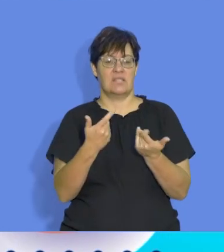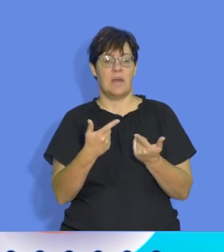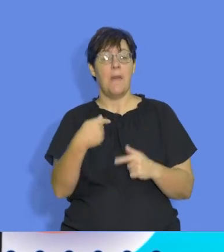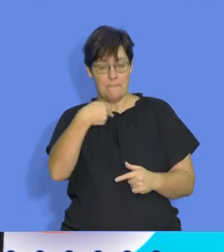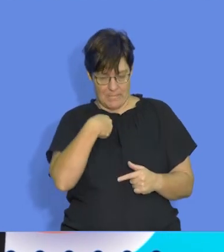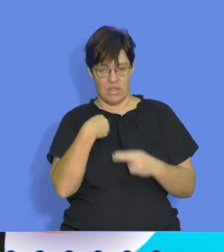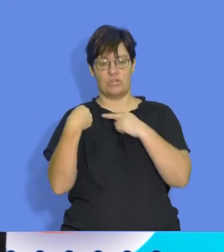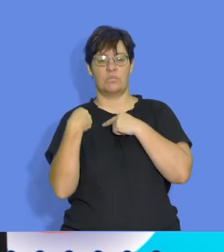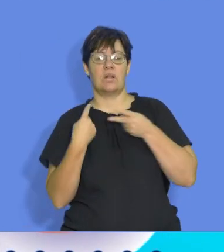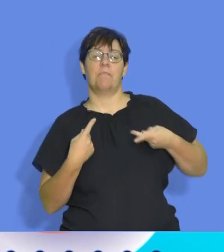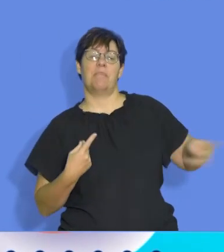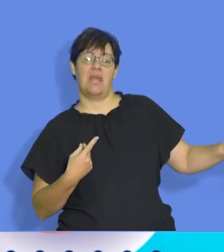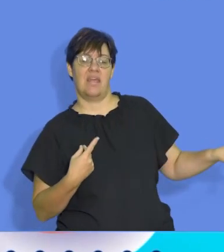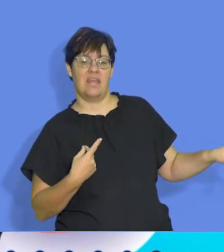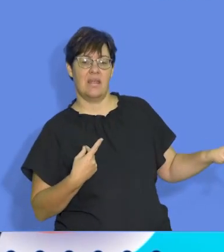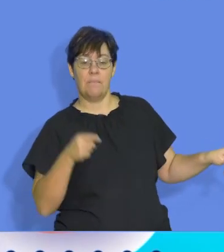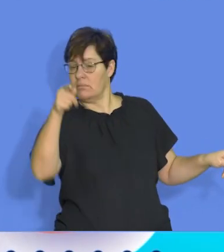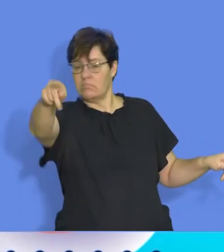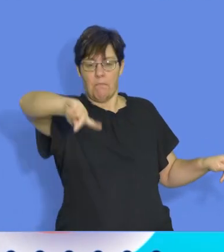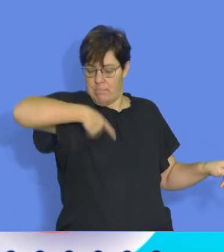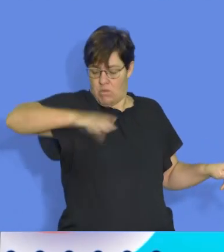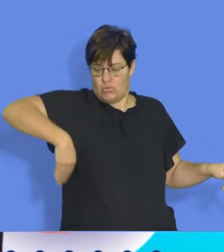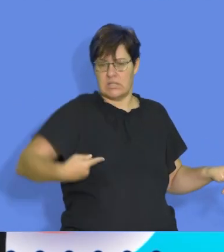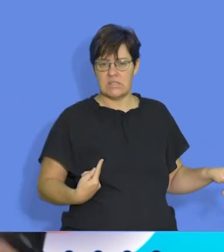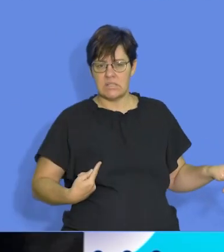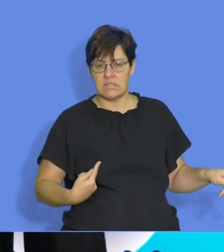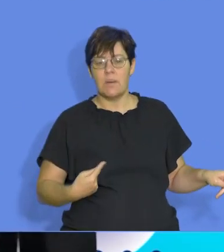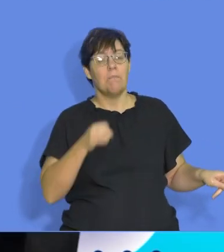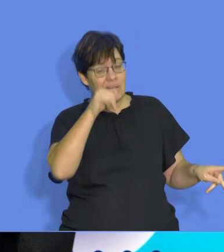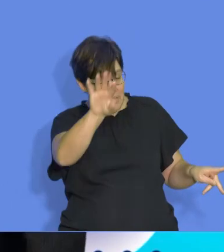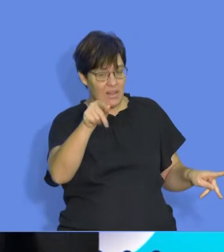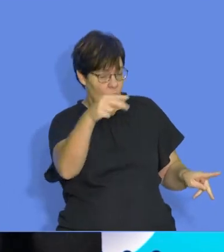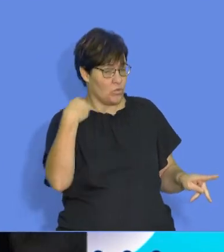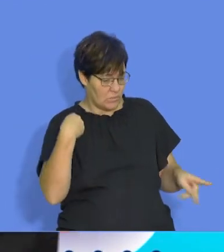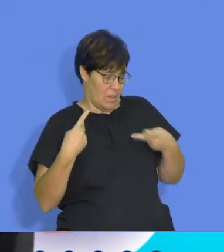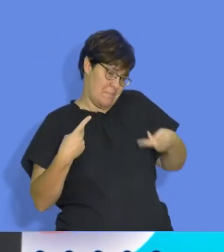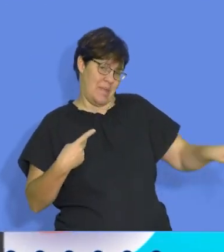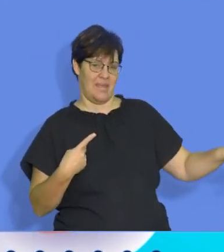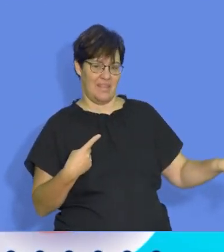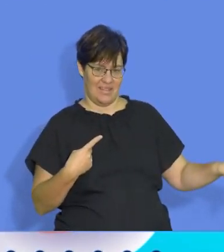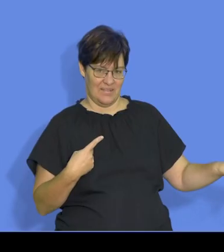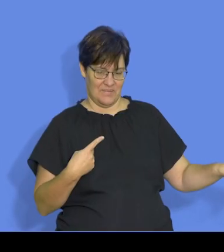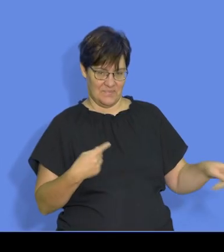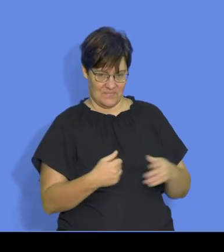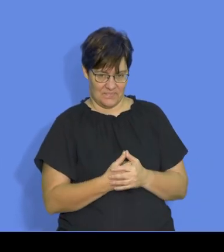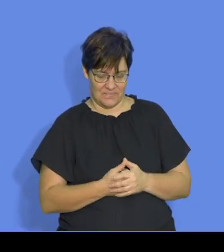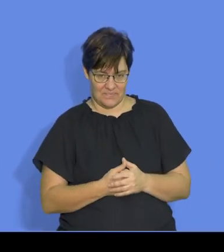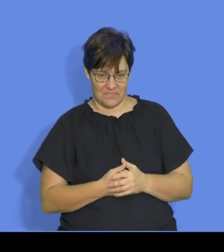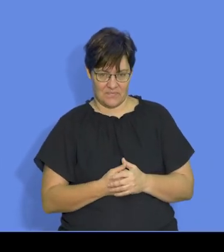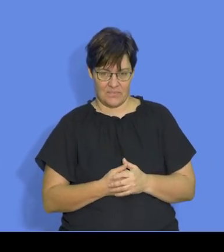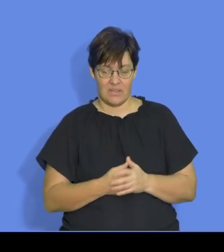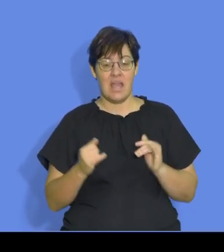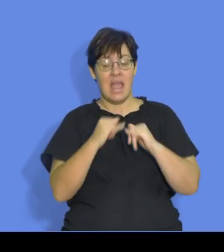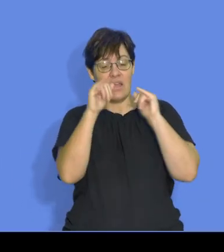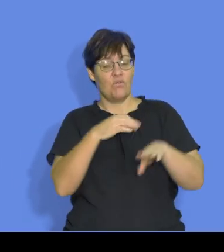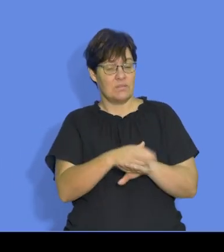to pay SARS, although you as a business, you haven't received the money from your customer as yet. The invoice based is the